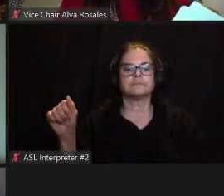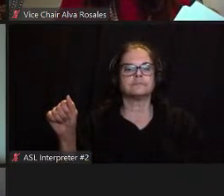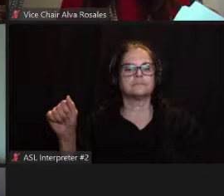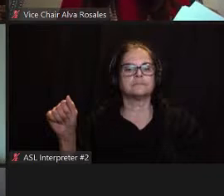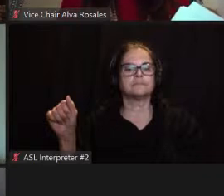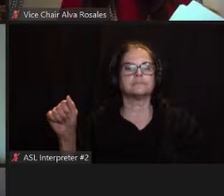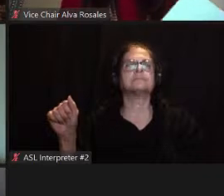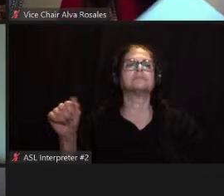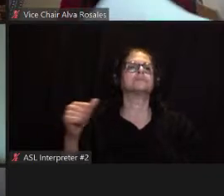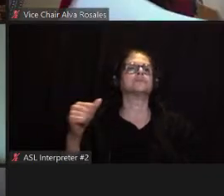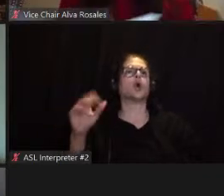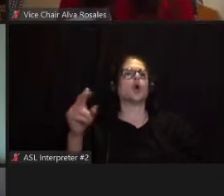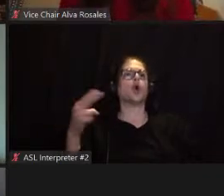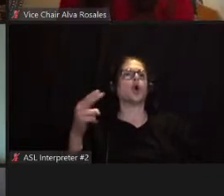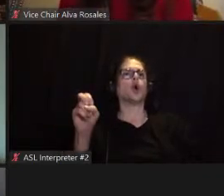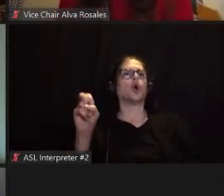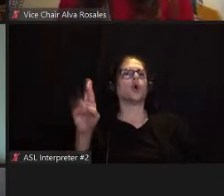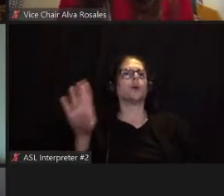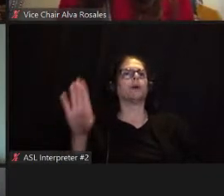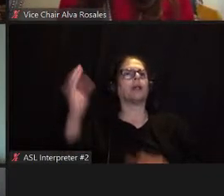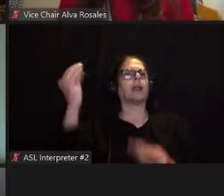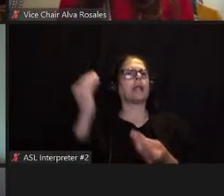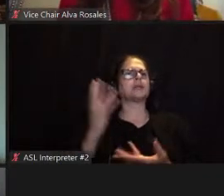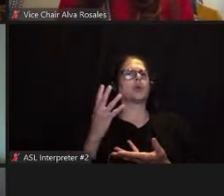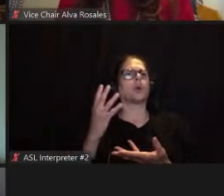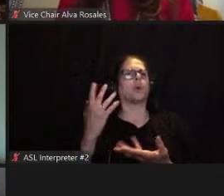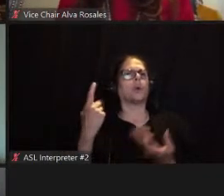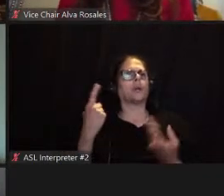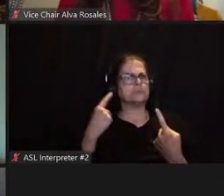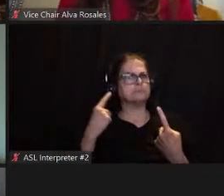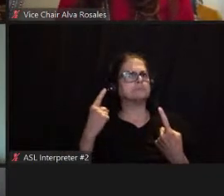Let us know, Herb, when it's clear.